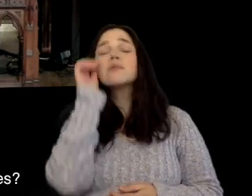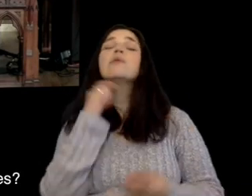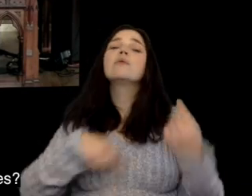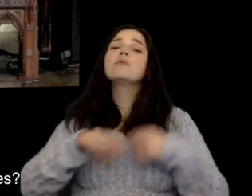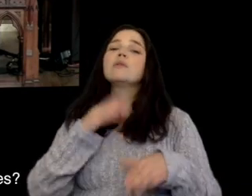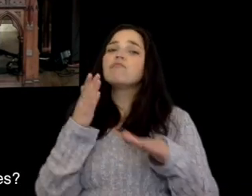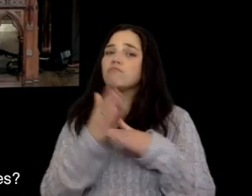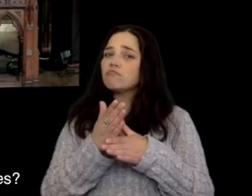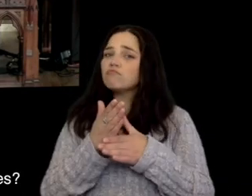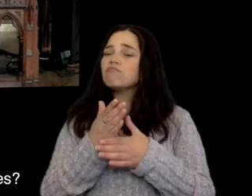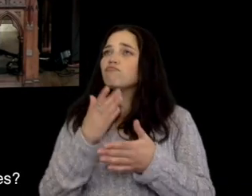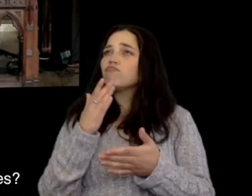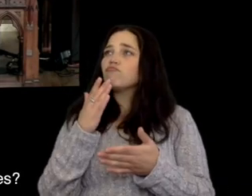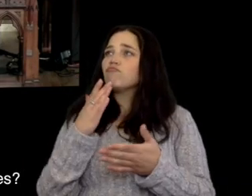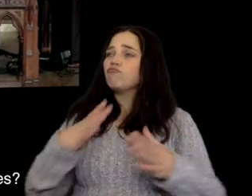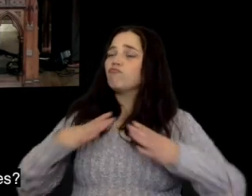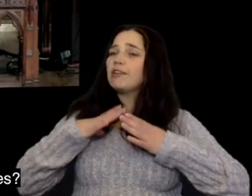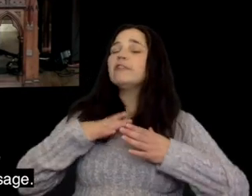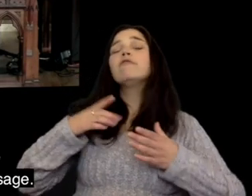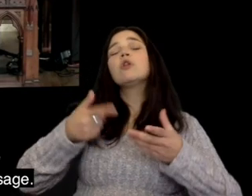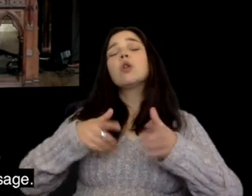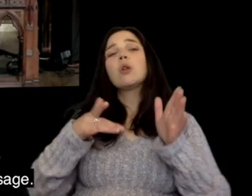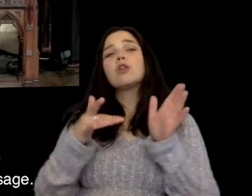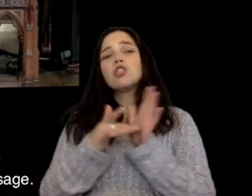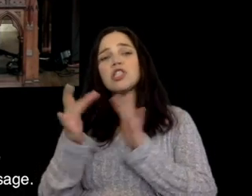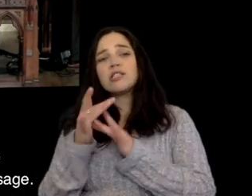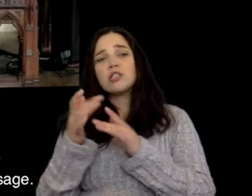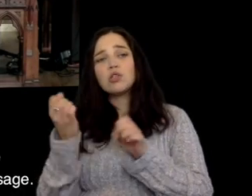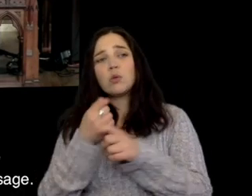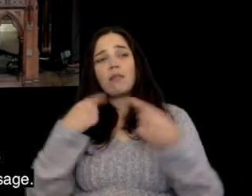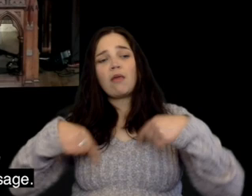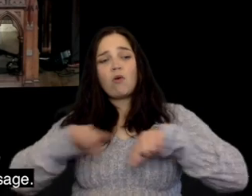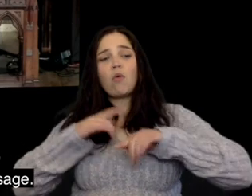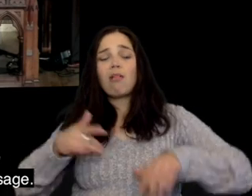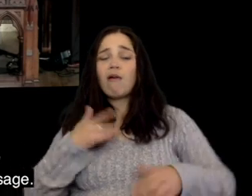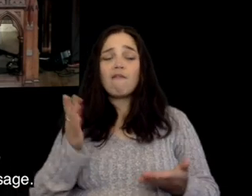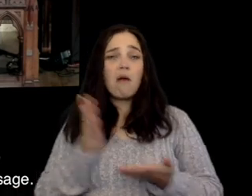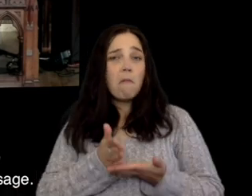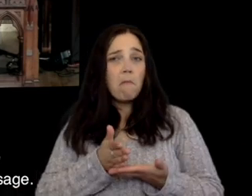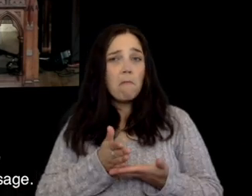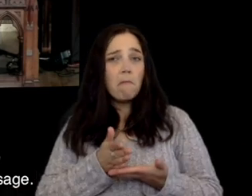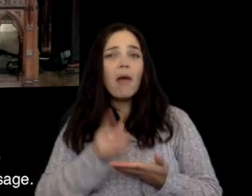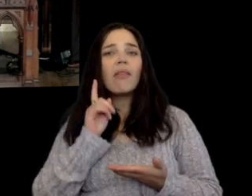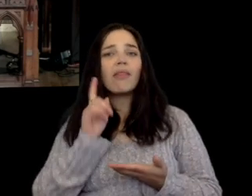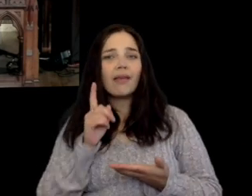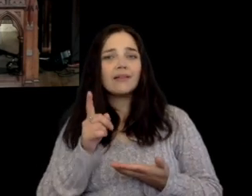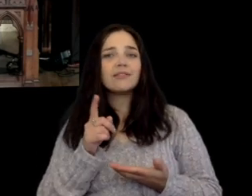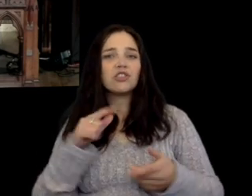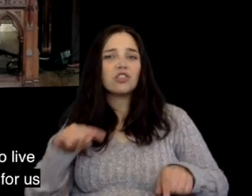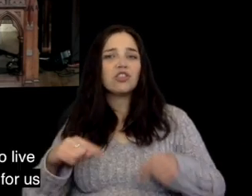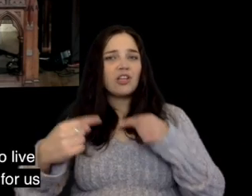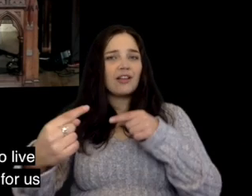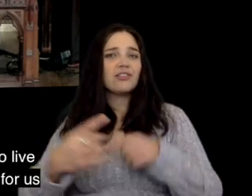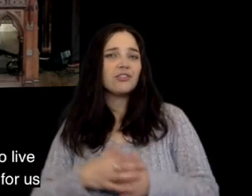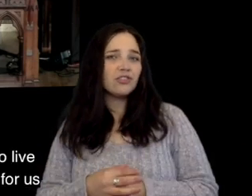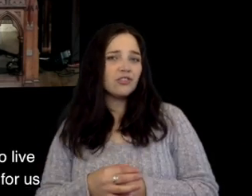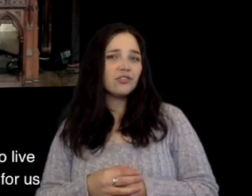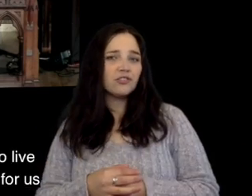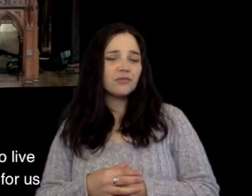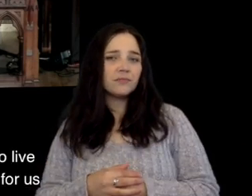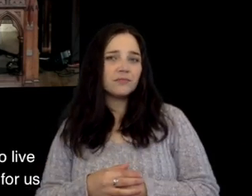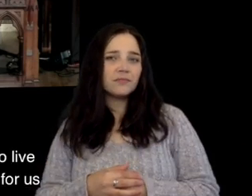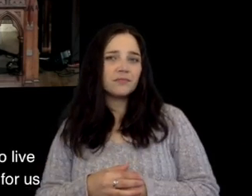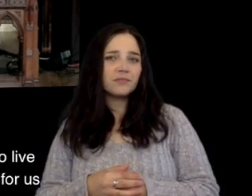Are we ready for the Lord Jesus Christ to do that in our lives? That is really the challenge of this